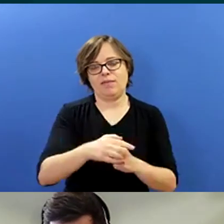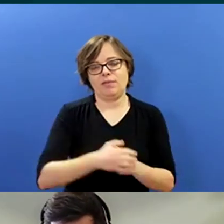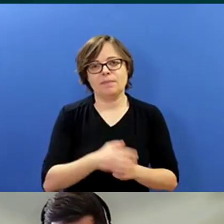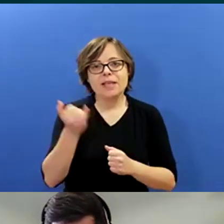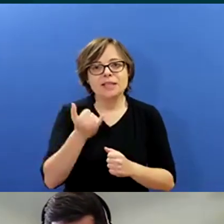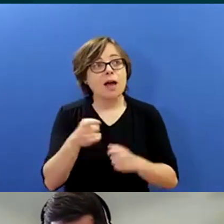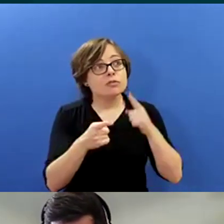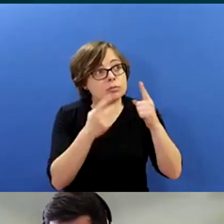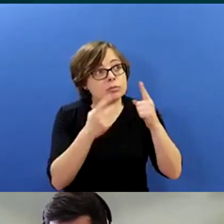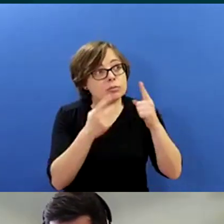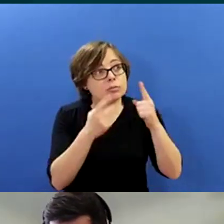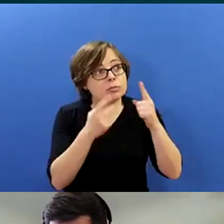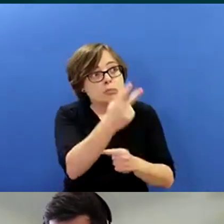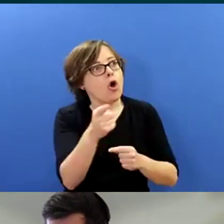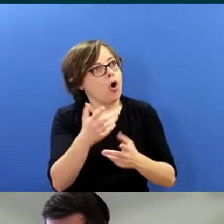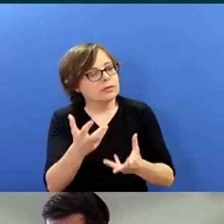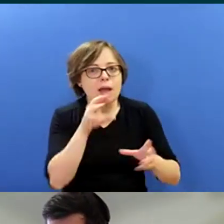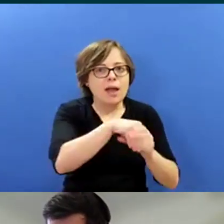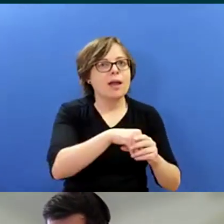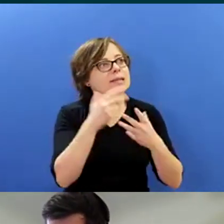that are also willing to contribute.